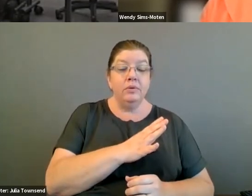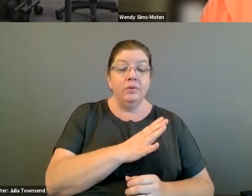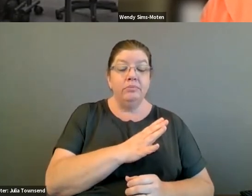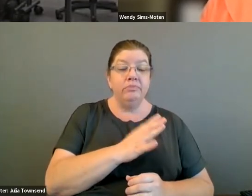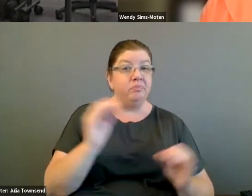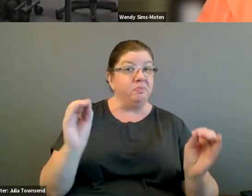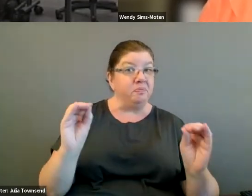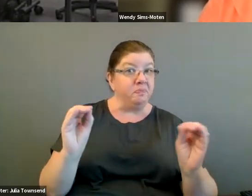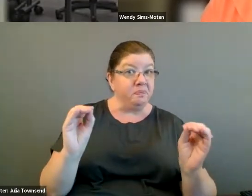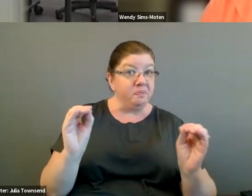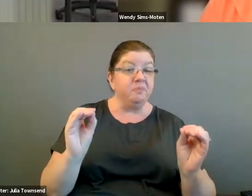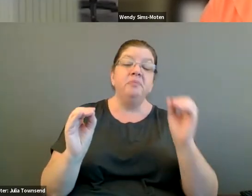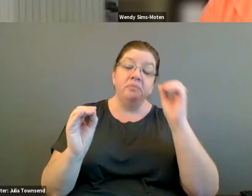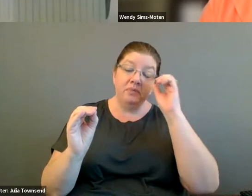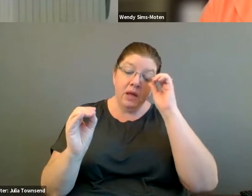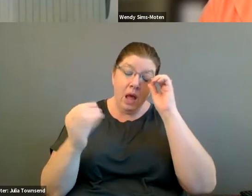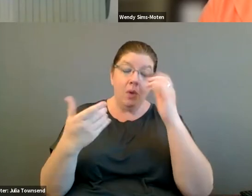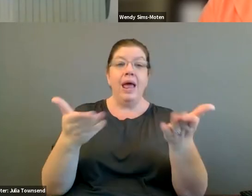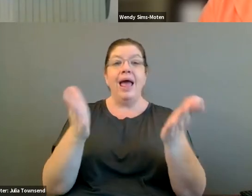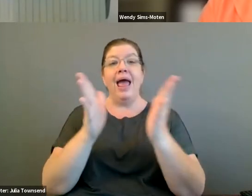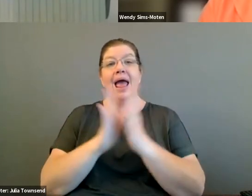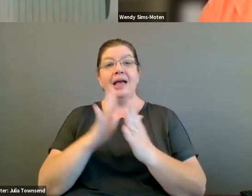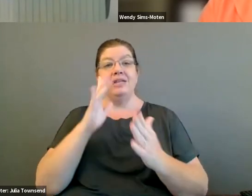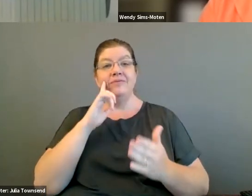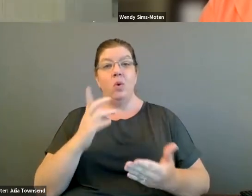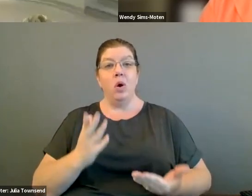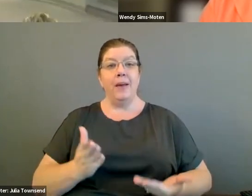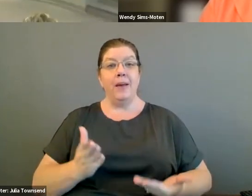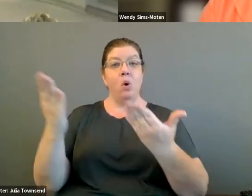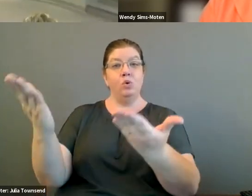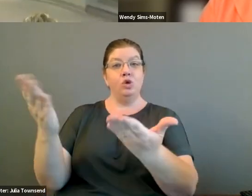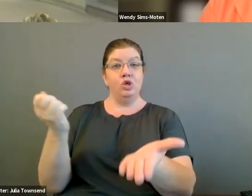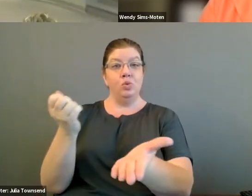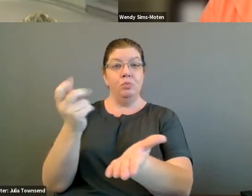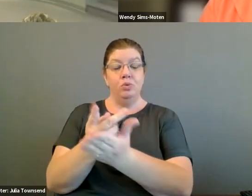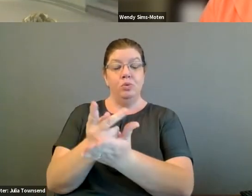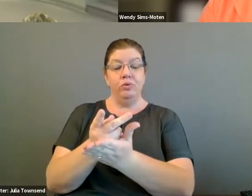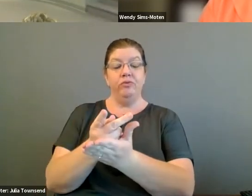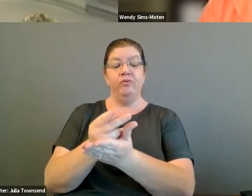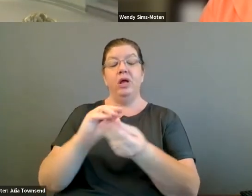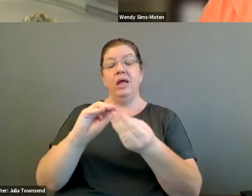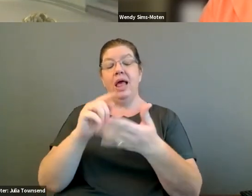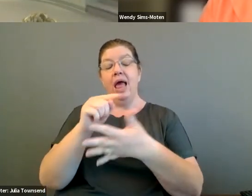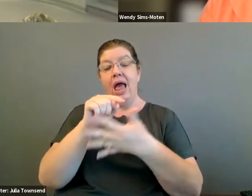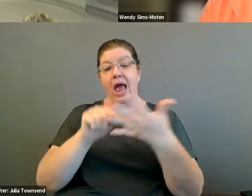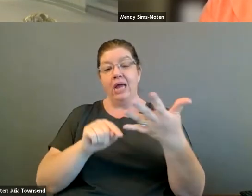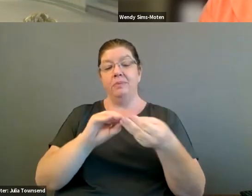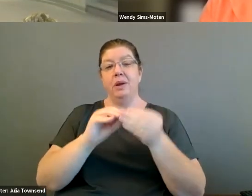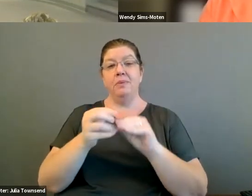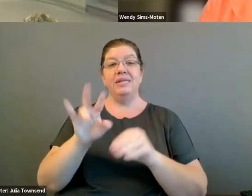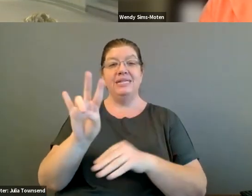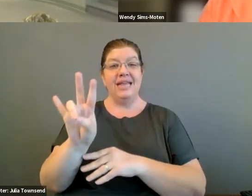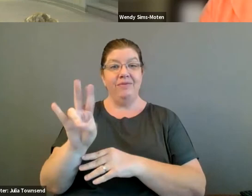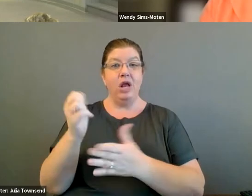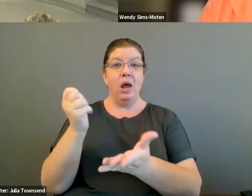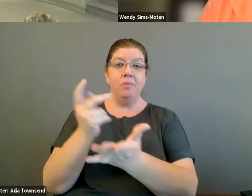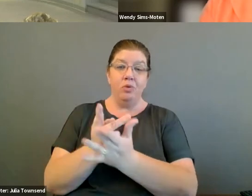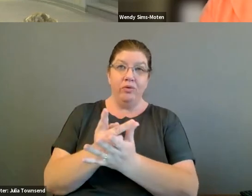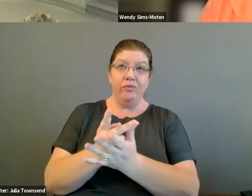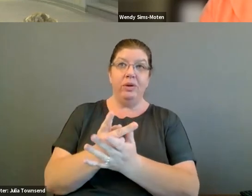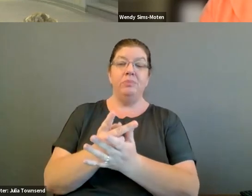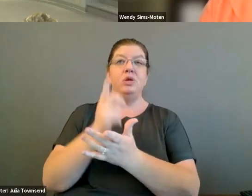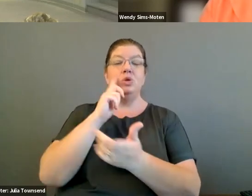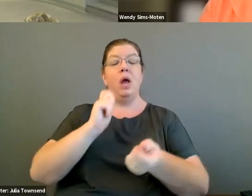Seeing none, I would like to ask for a motion to approve item number 7, approval of amendments to